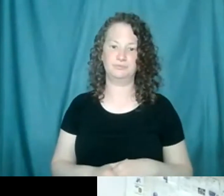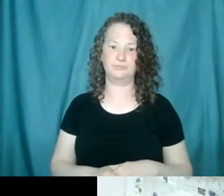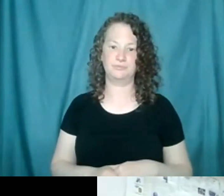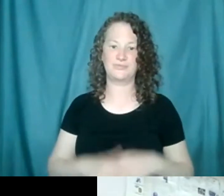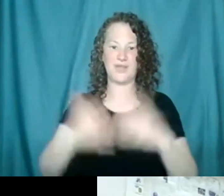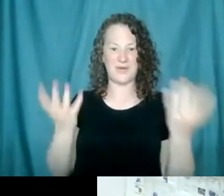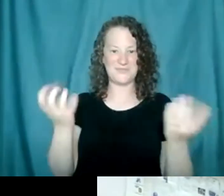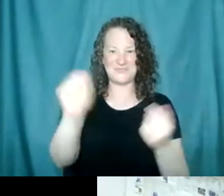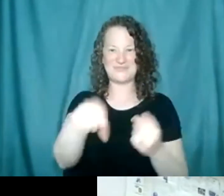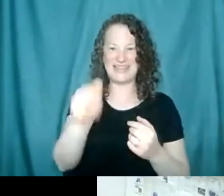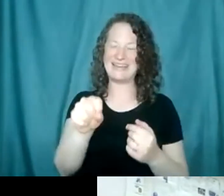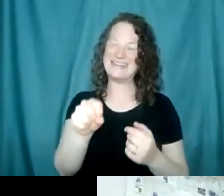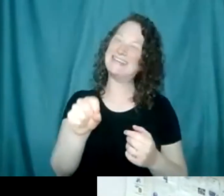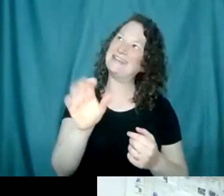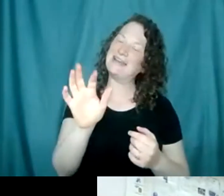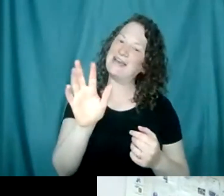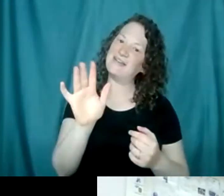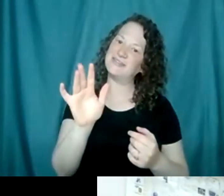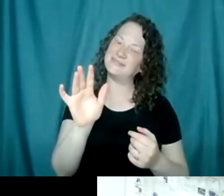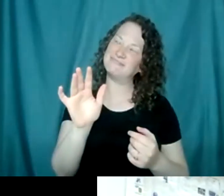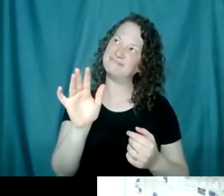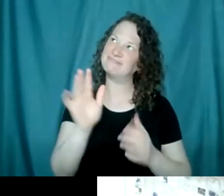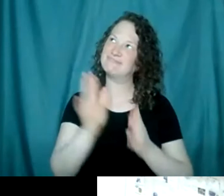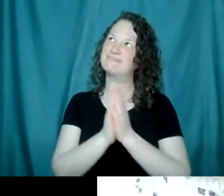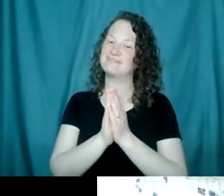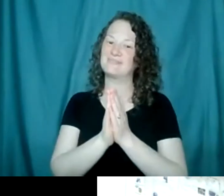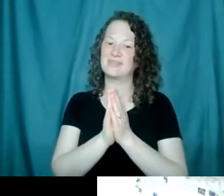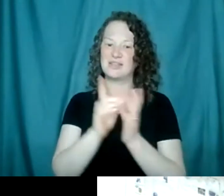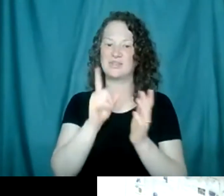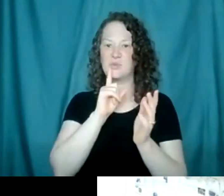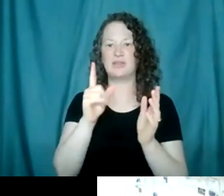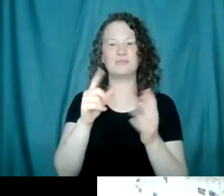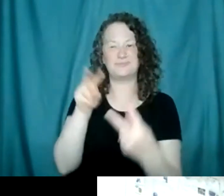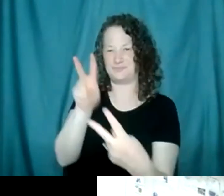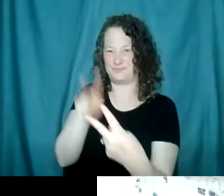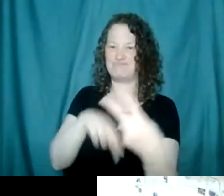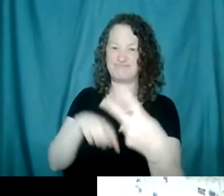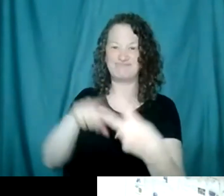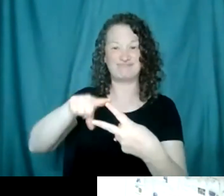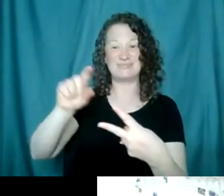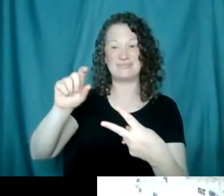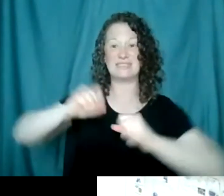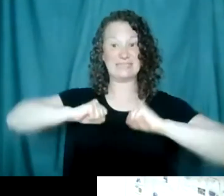yeah, I would say like ultimately it's about space and water